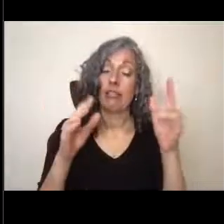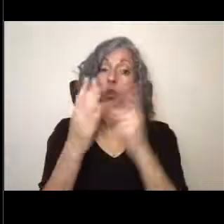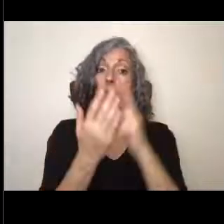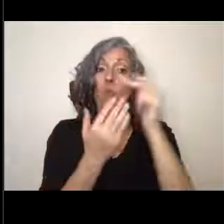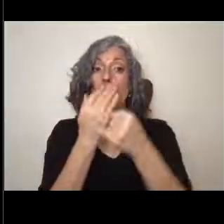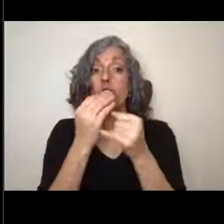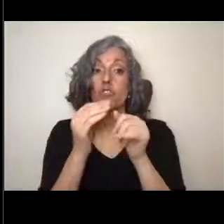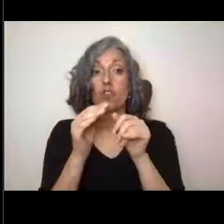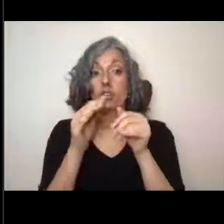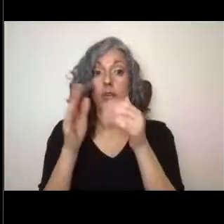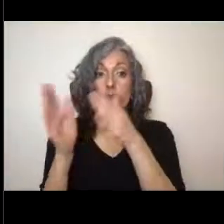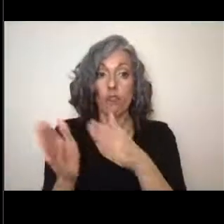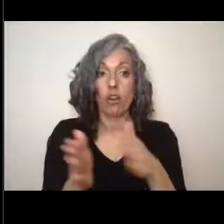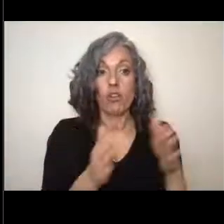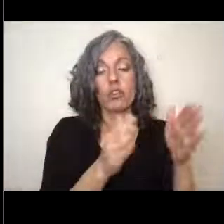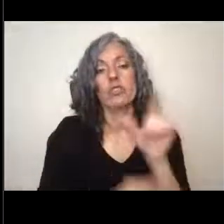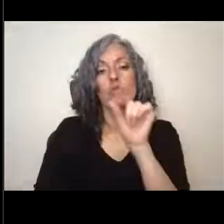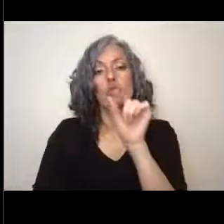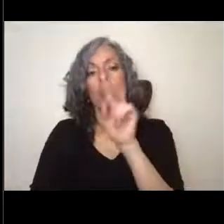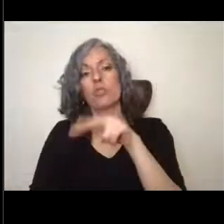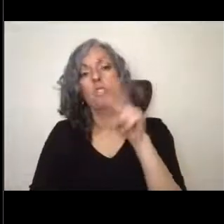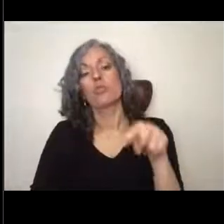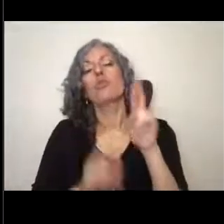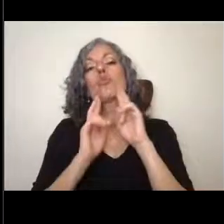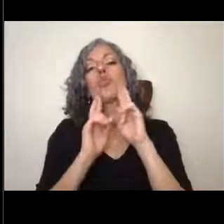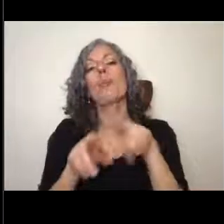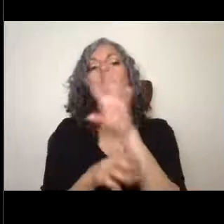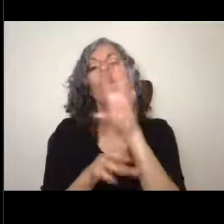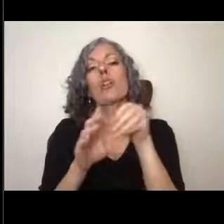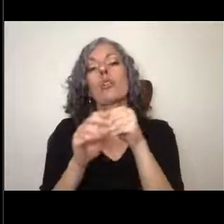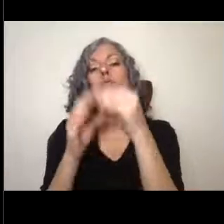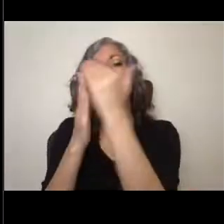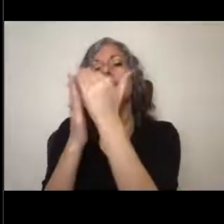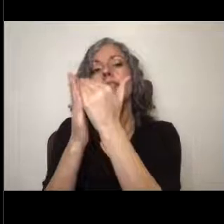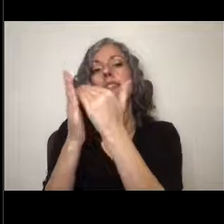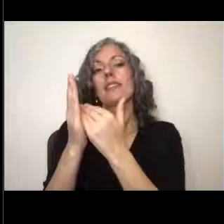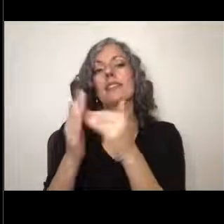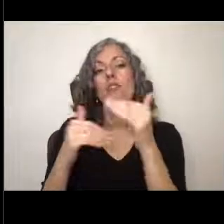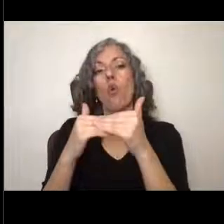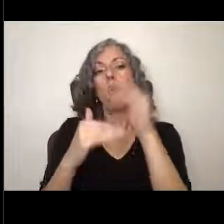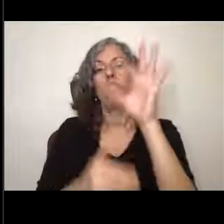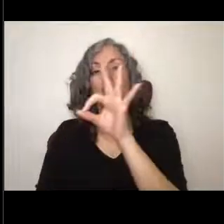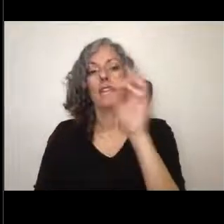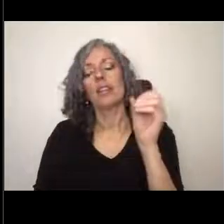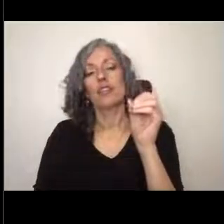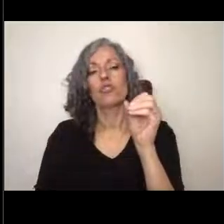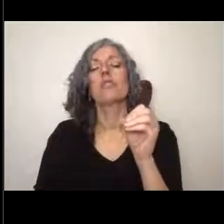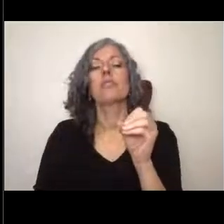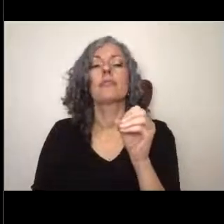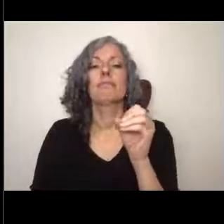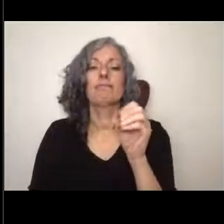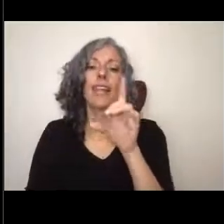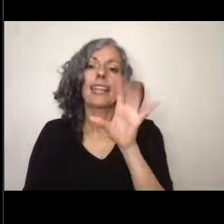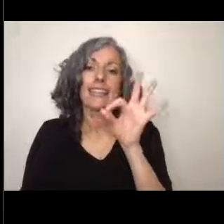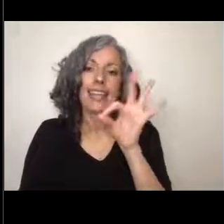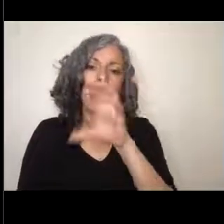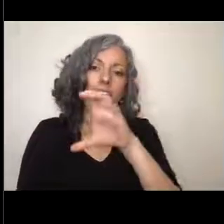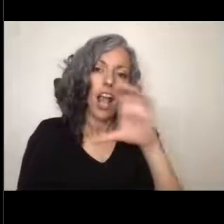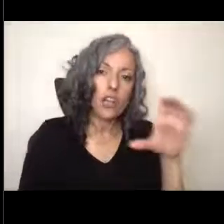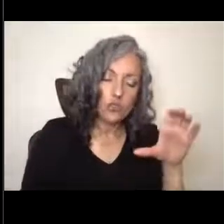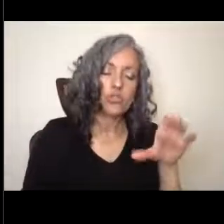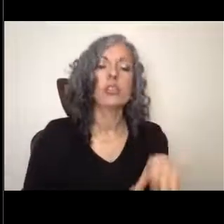the 2022 report includes a listing of the over 900 active transportation program projects that the Commission has programmed